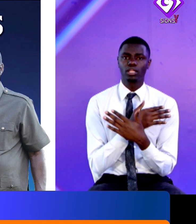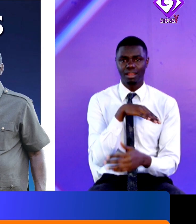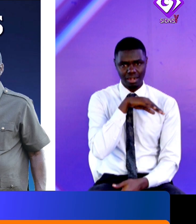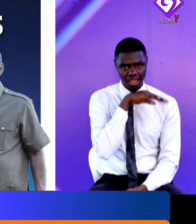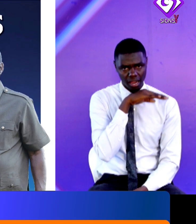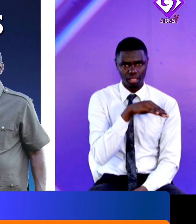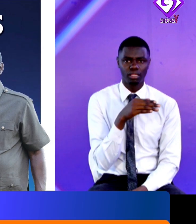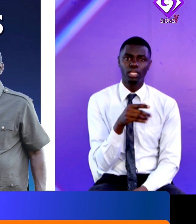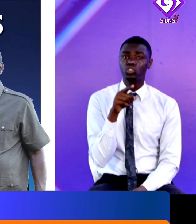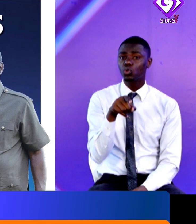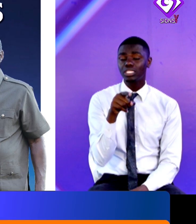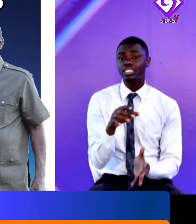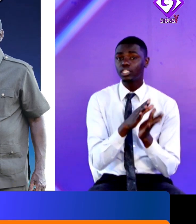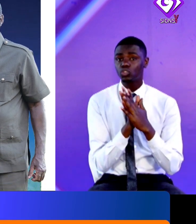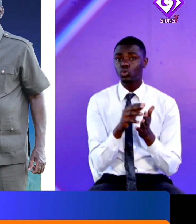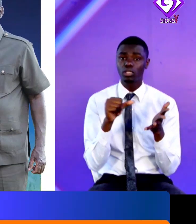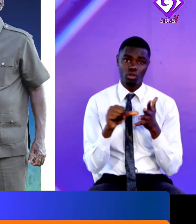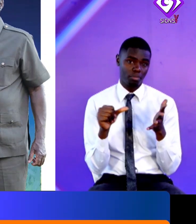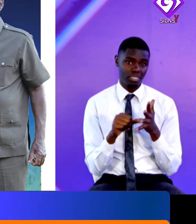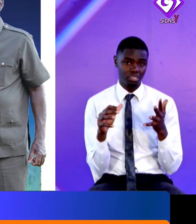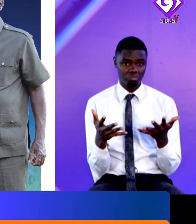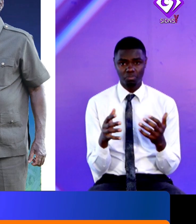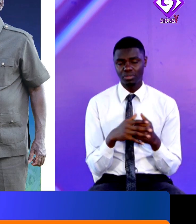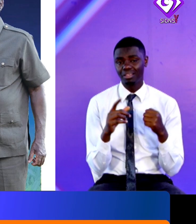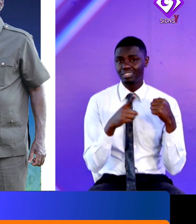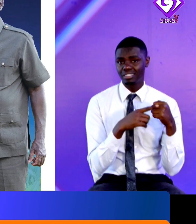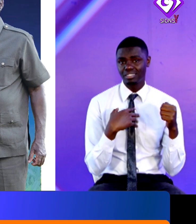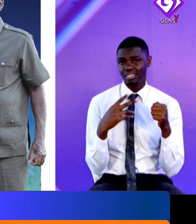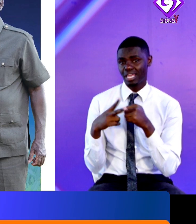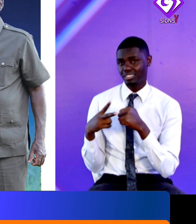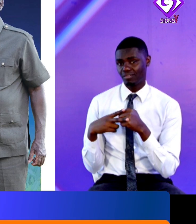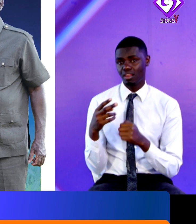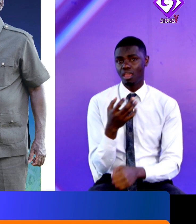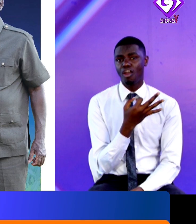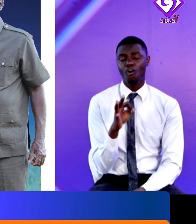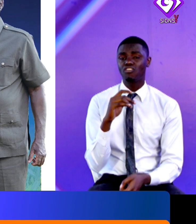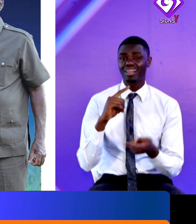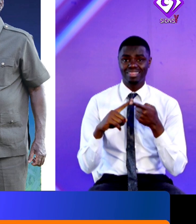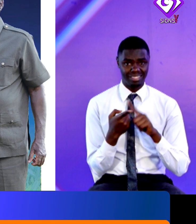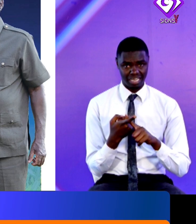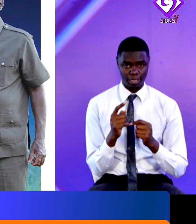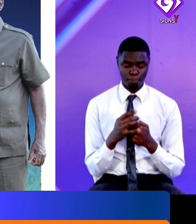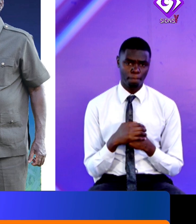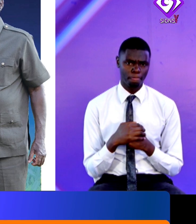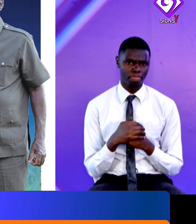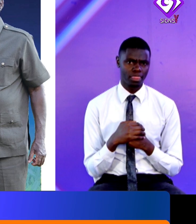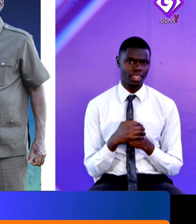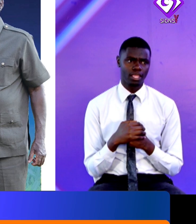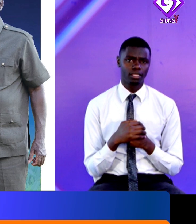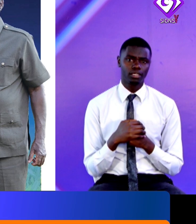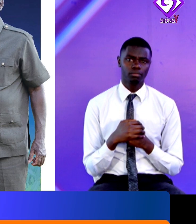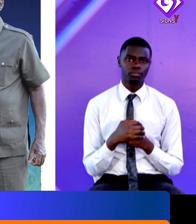this exclusive story on pages 6 and 7 of the Standard, and that is